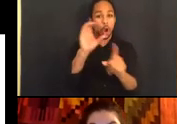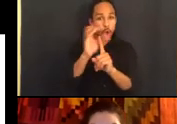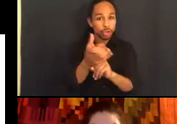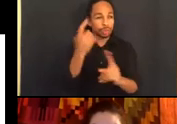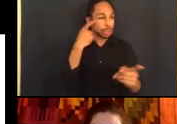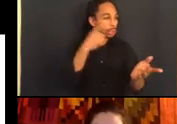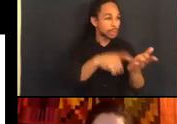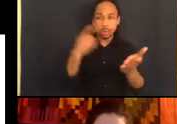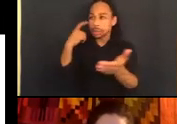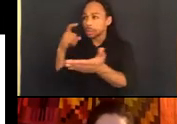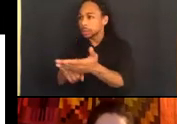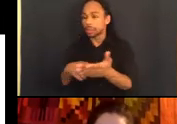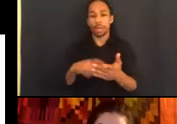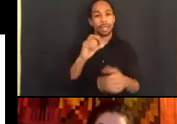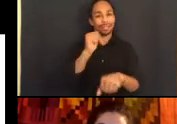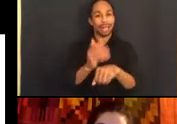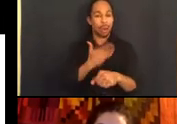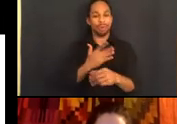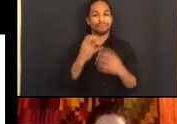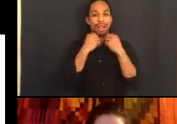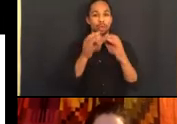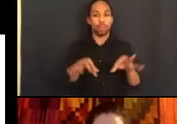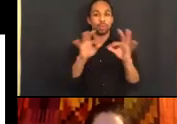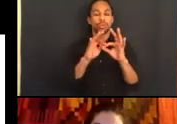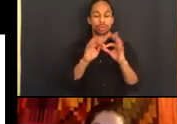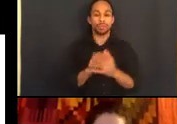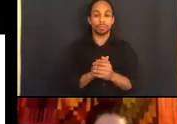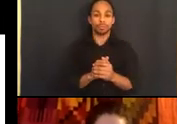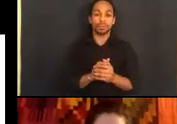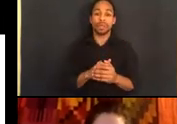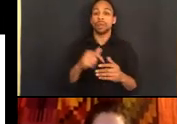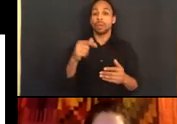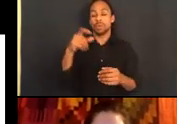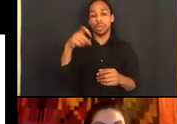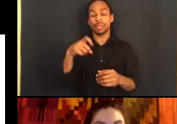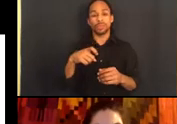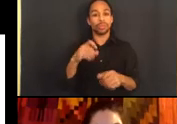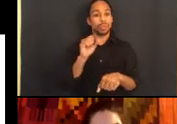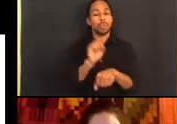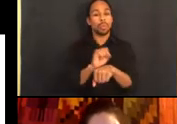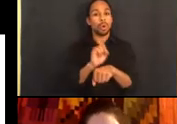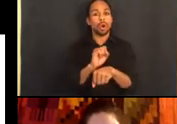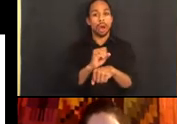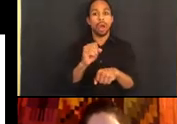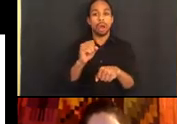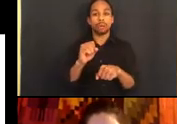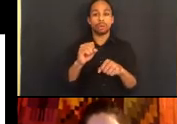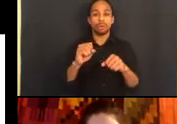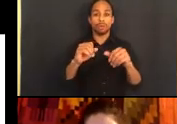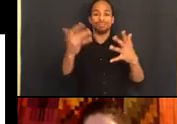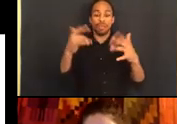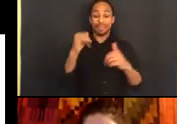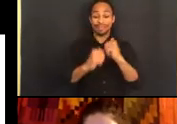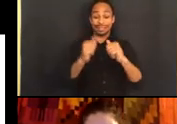is an opportunity for structural change though, to think about tradition, about decolonization, to be led by relationship rather than